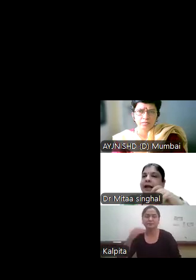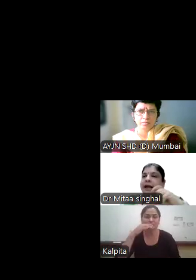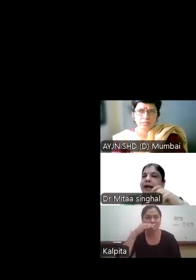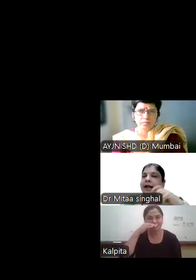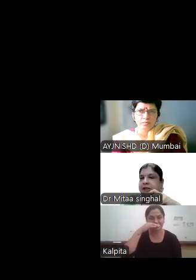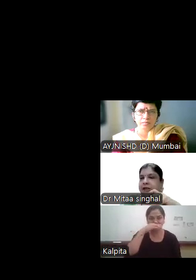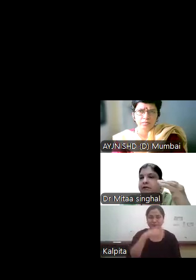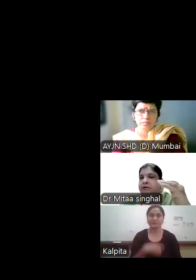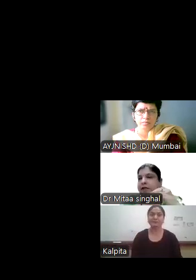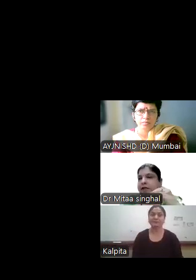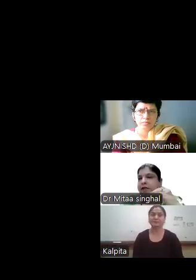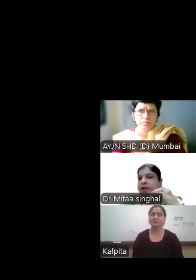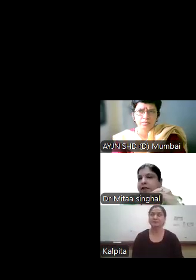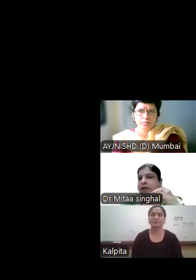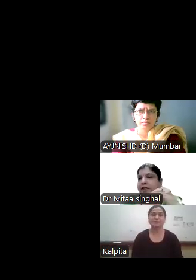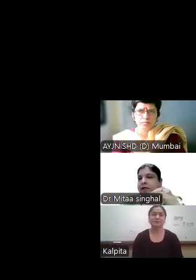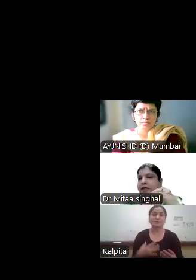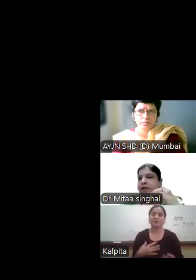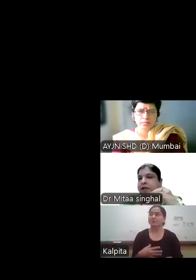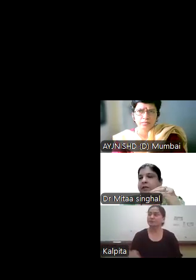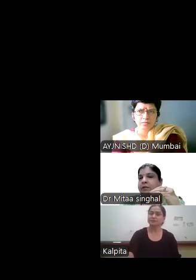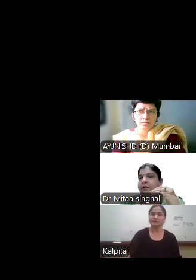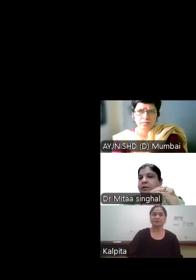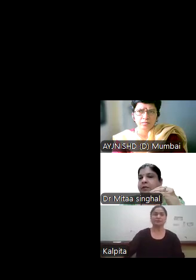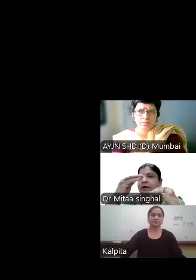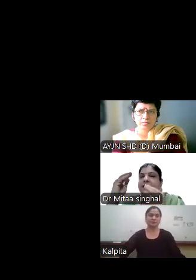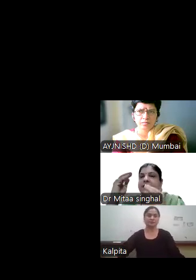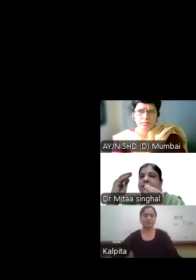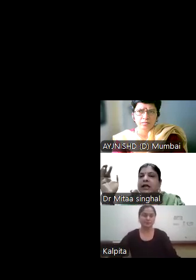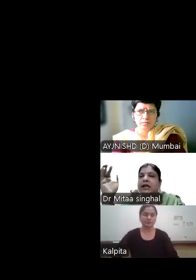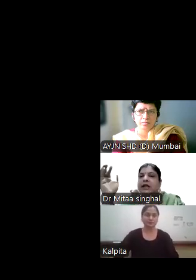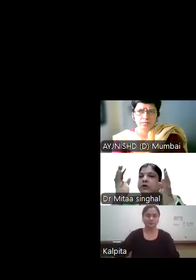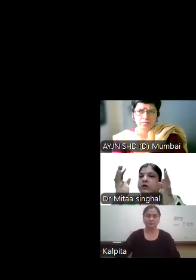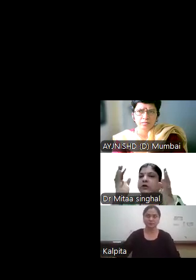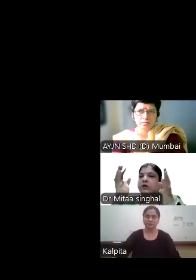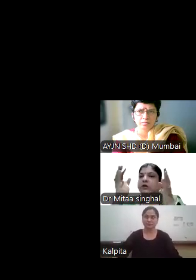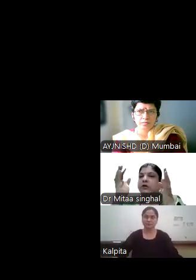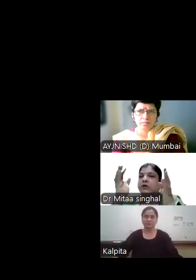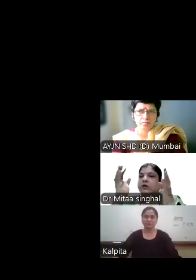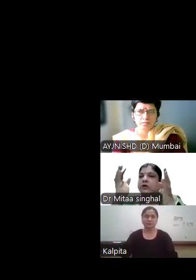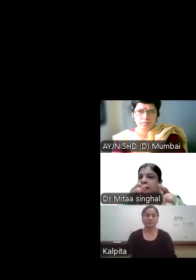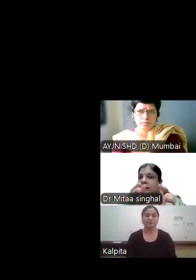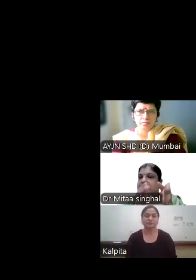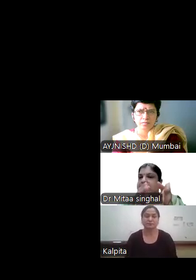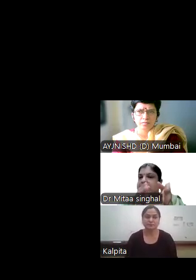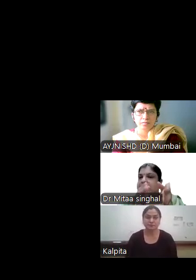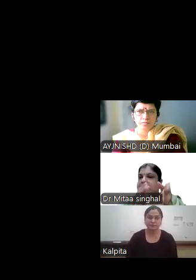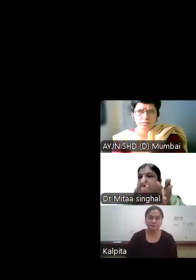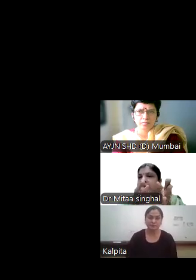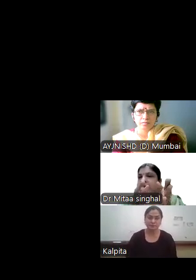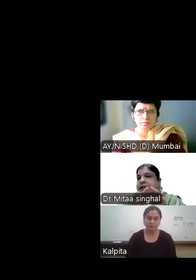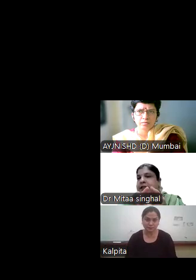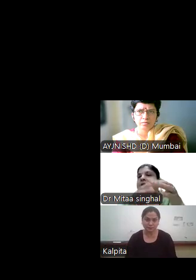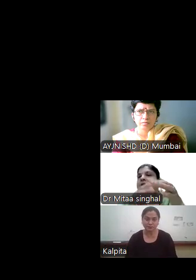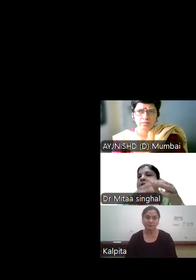a diagnosis. We need a proper variety of symptoms, signs to check, to do a diagnostic